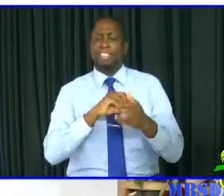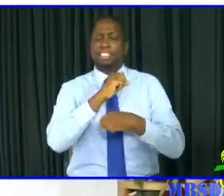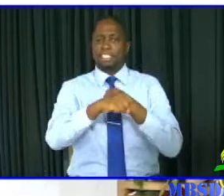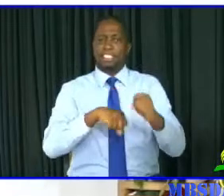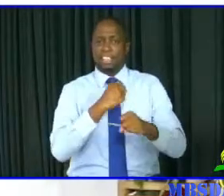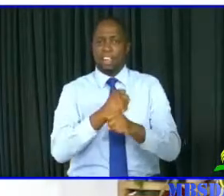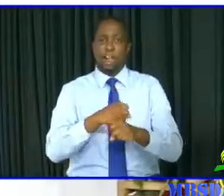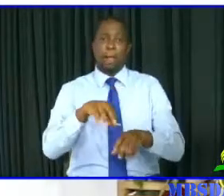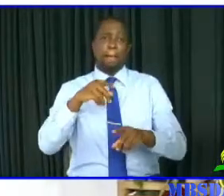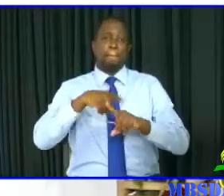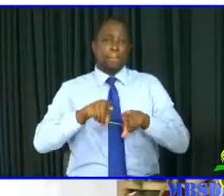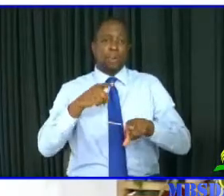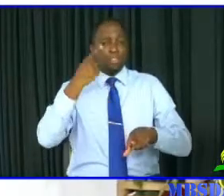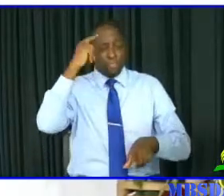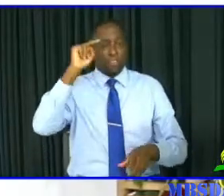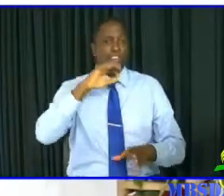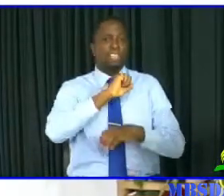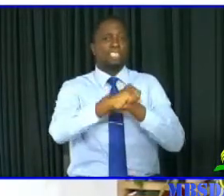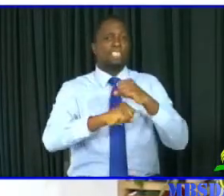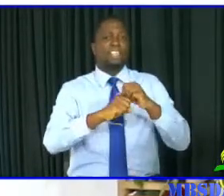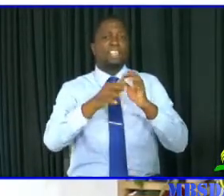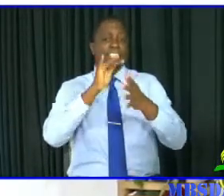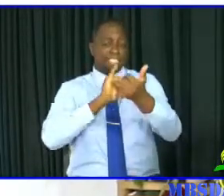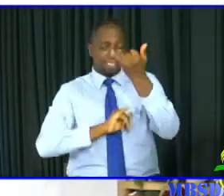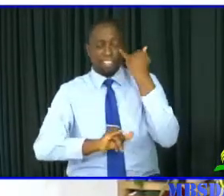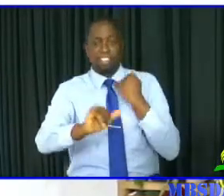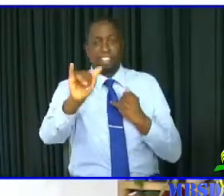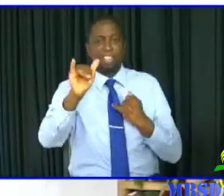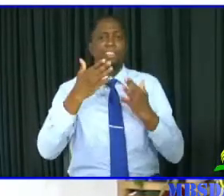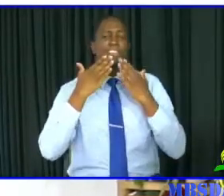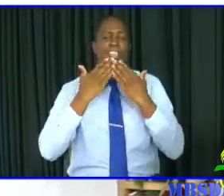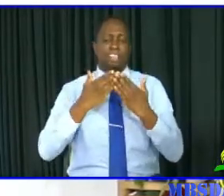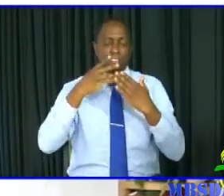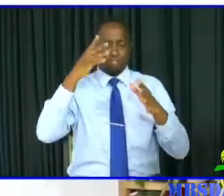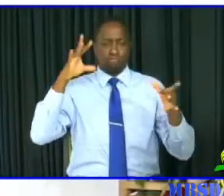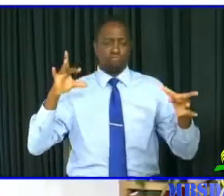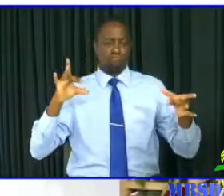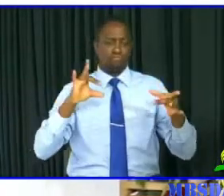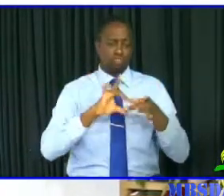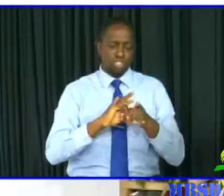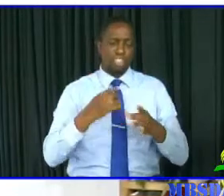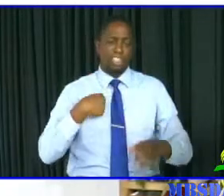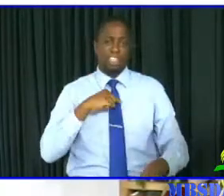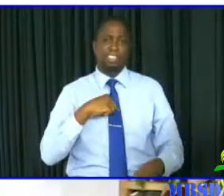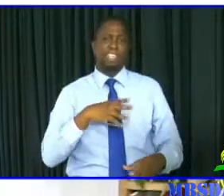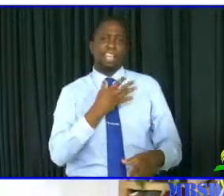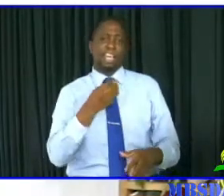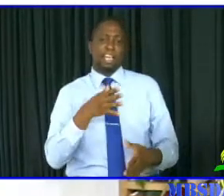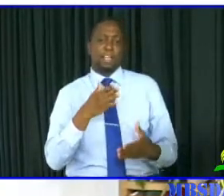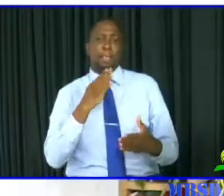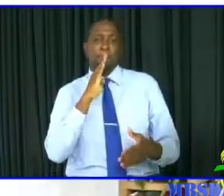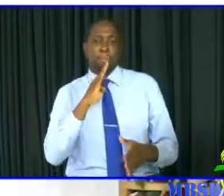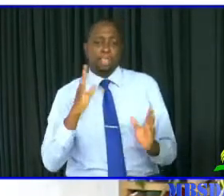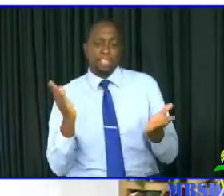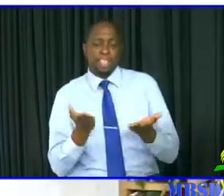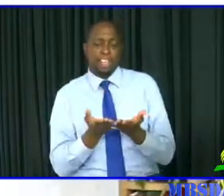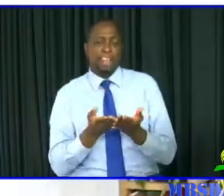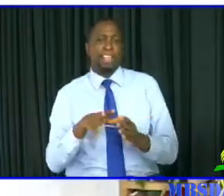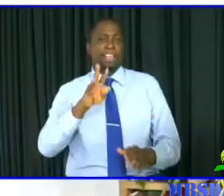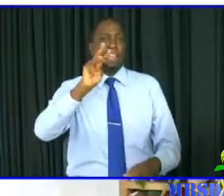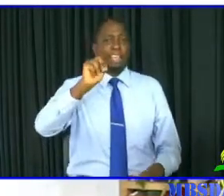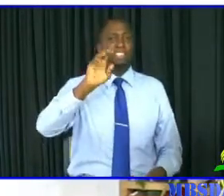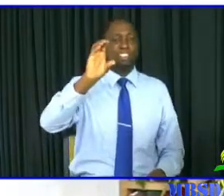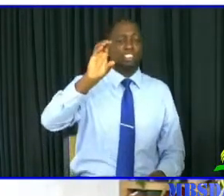throughout the ceaseless ages of eternity. I want to thank you for joining us Thank you for being with us. NCU